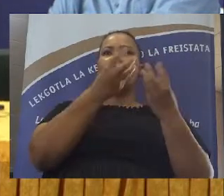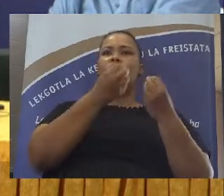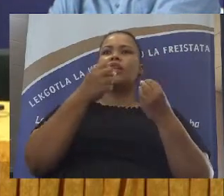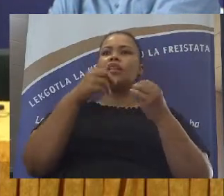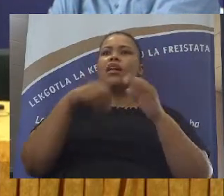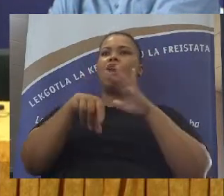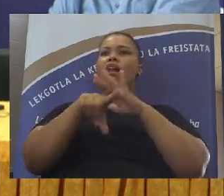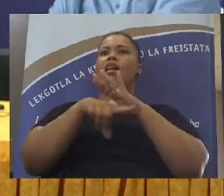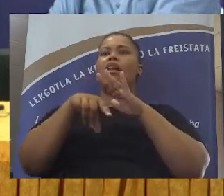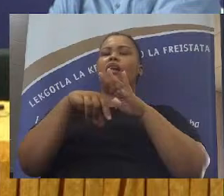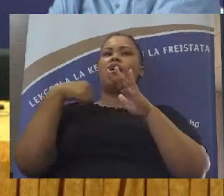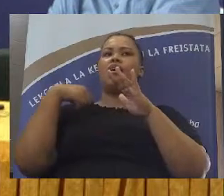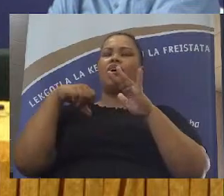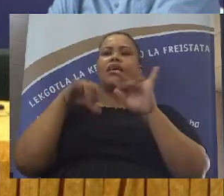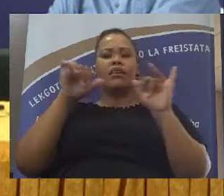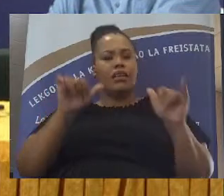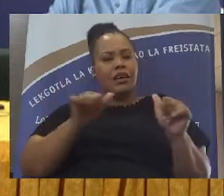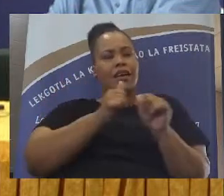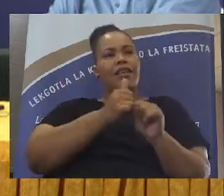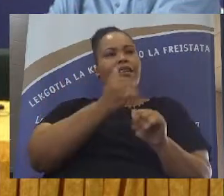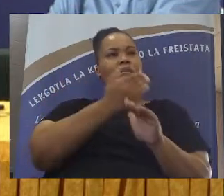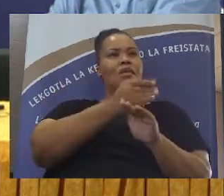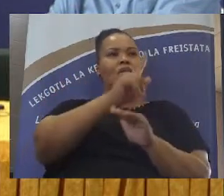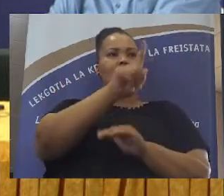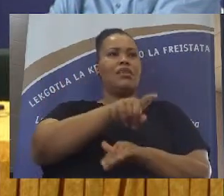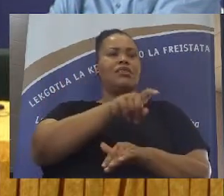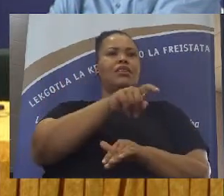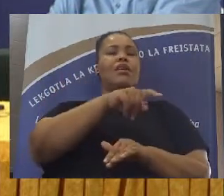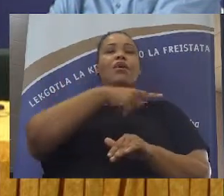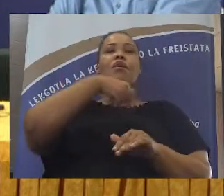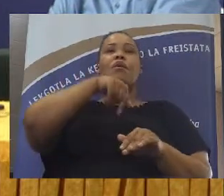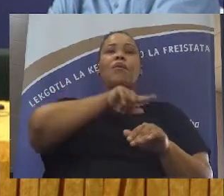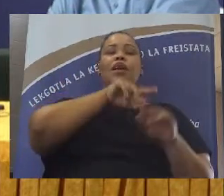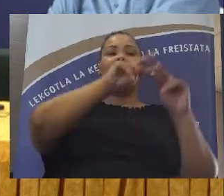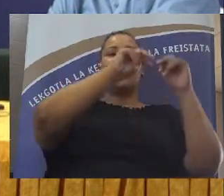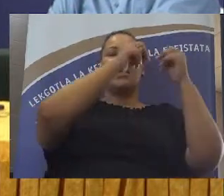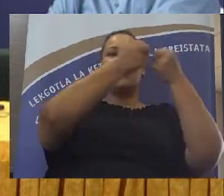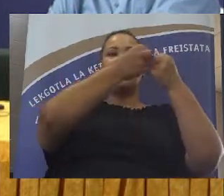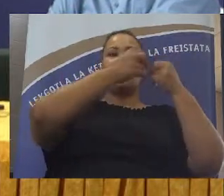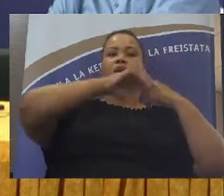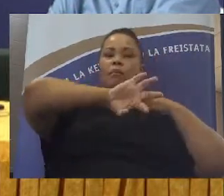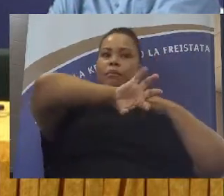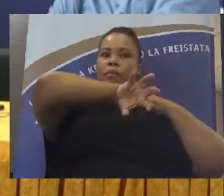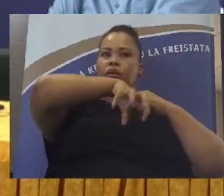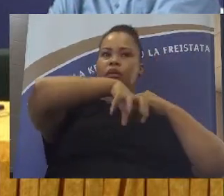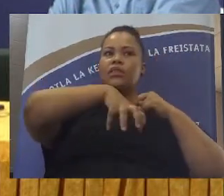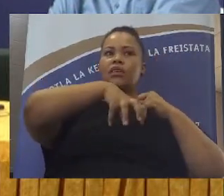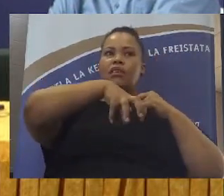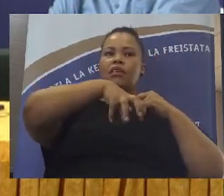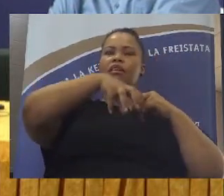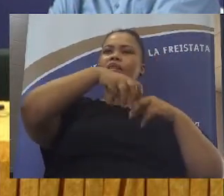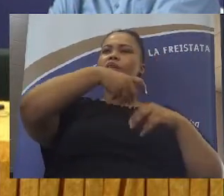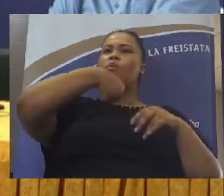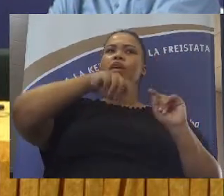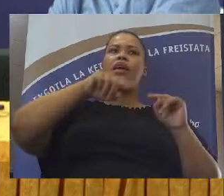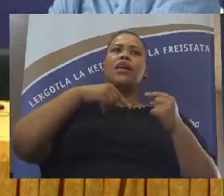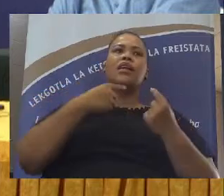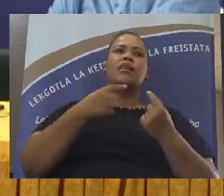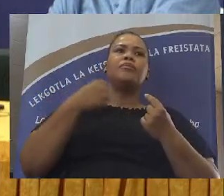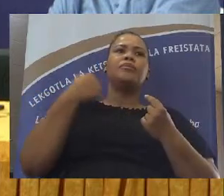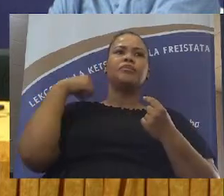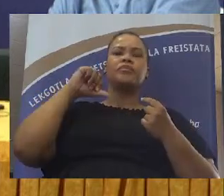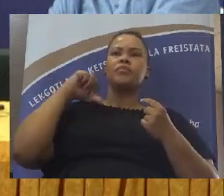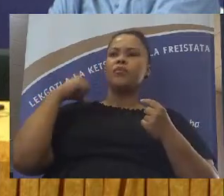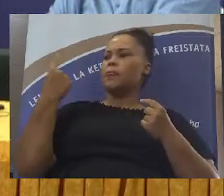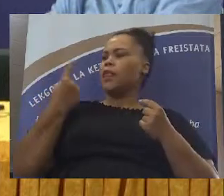municipalities. That's the obligation that we as national and provincial must accept. We can't leave municipalities to